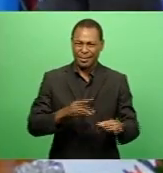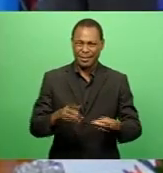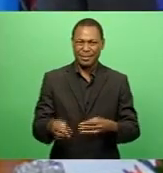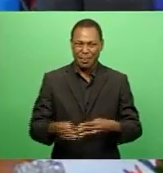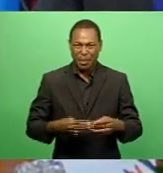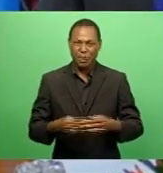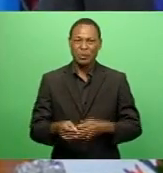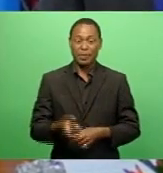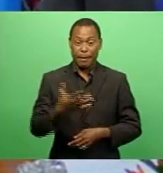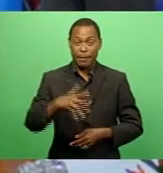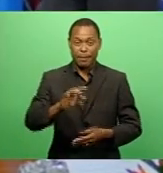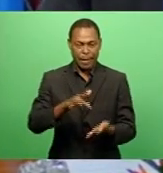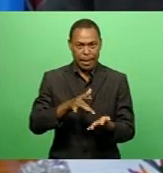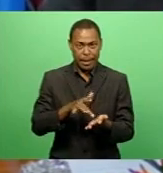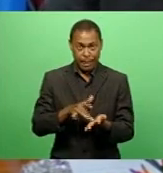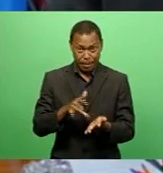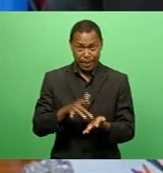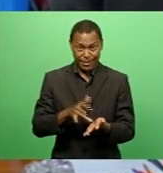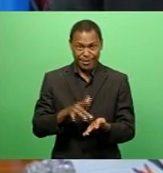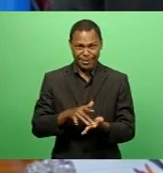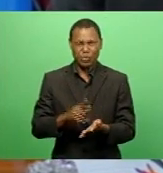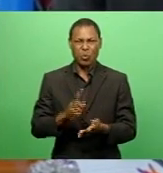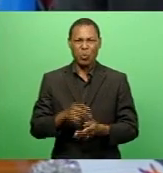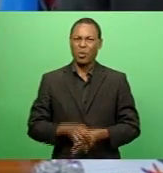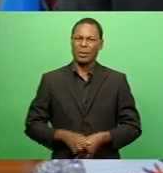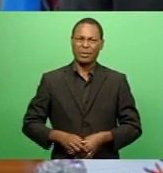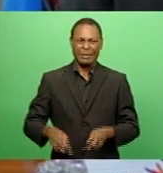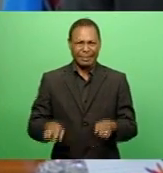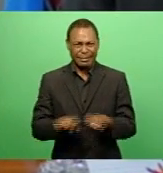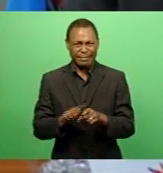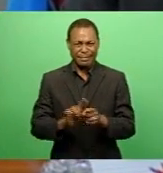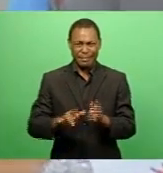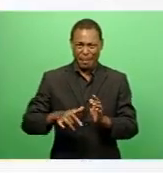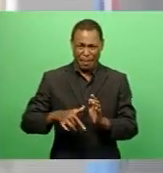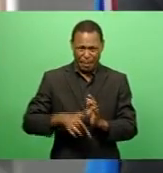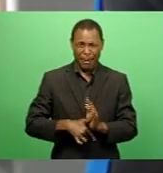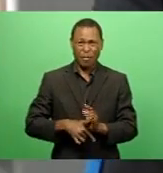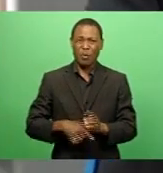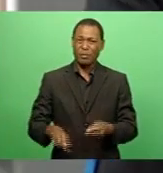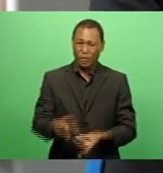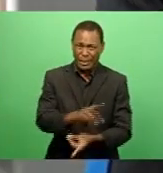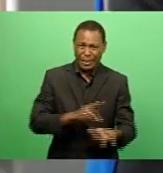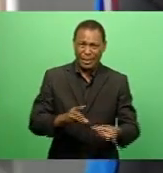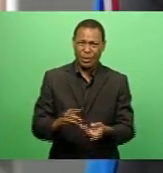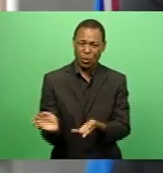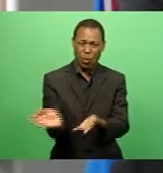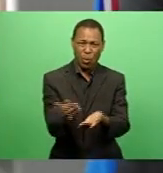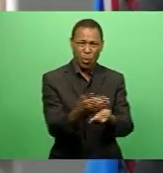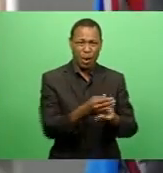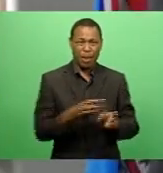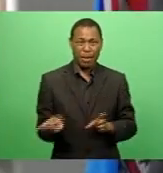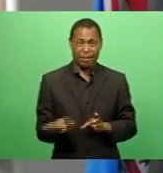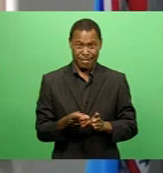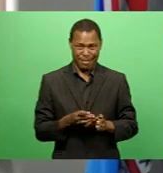tablets will boost the ministry's immediate response to future disasters to be used for data collection after any natural disaster.